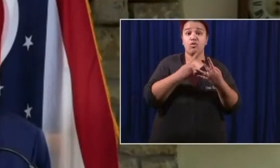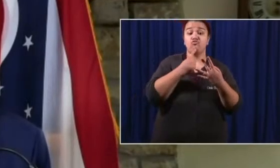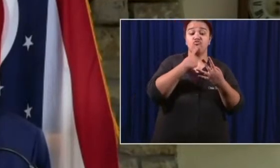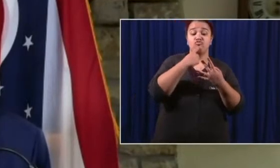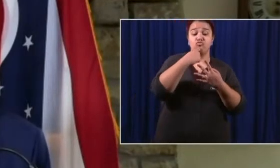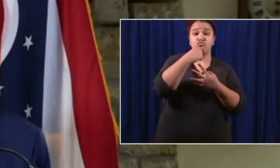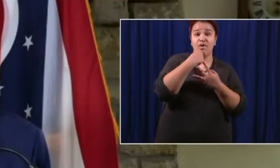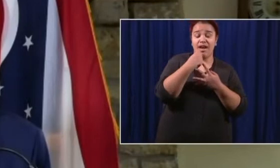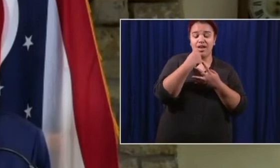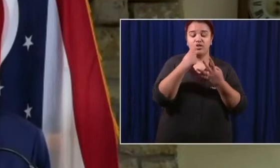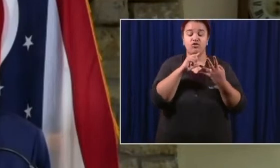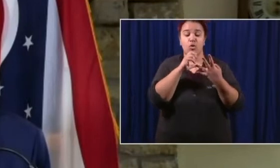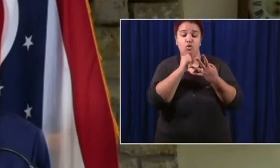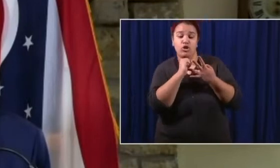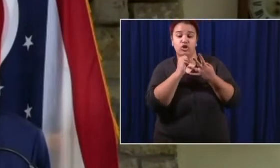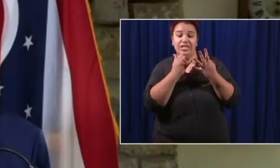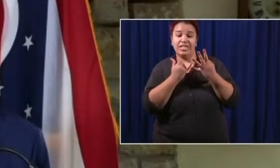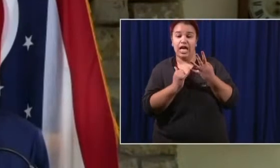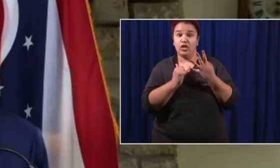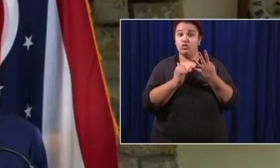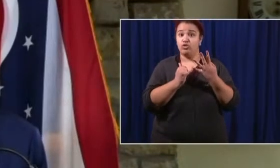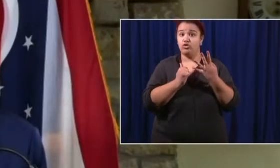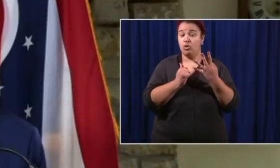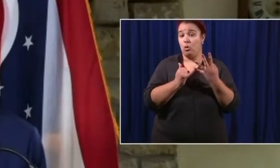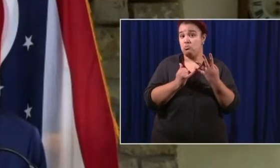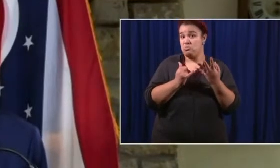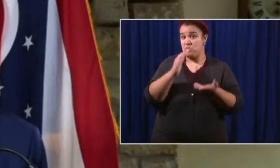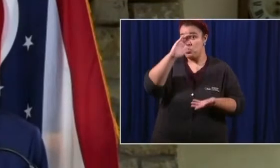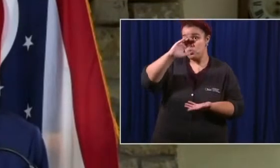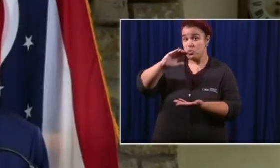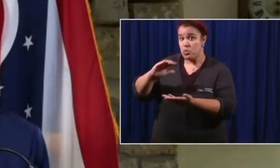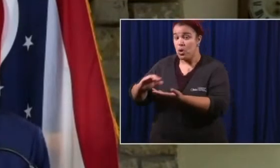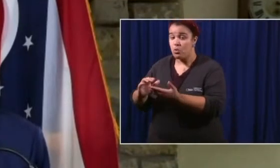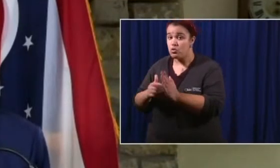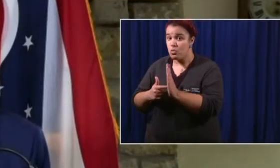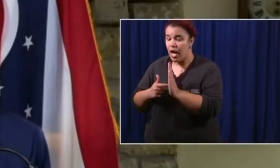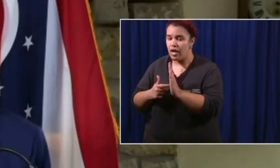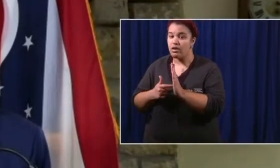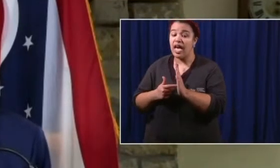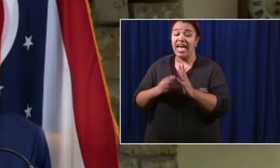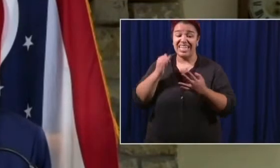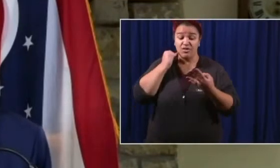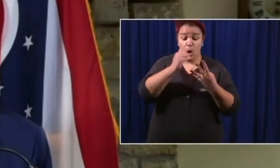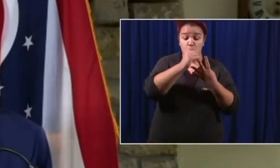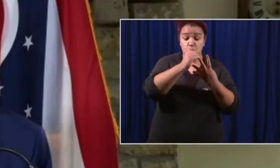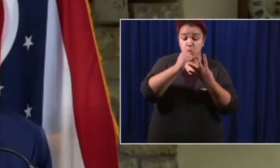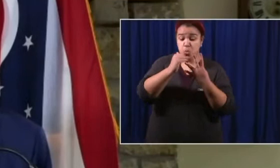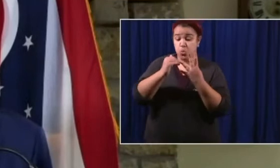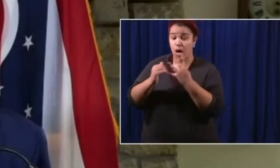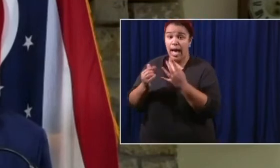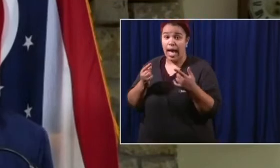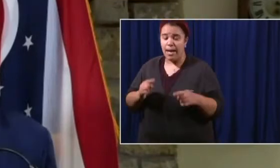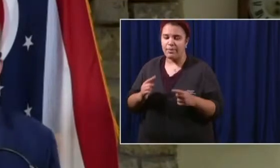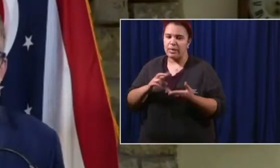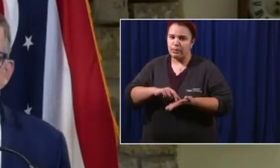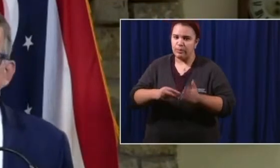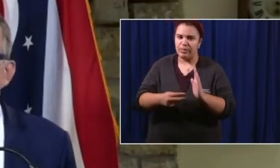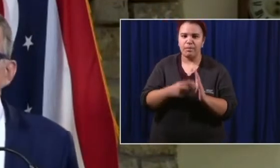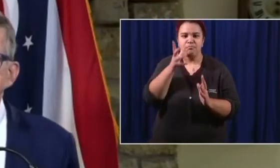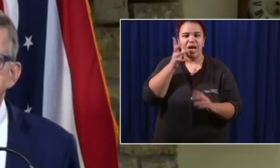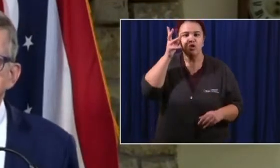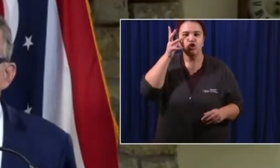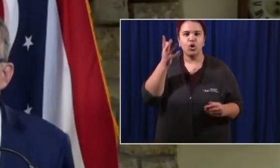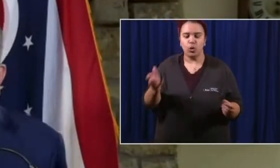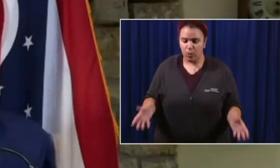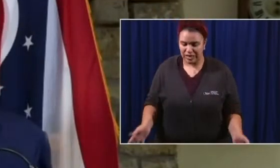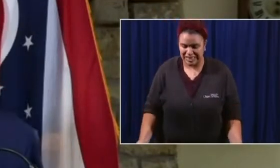to orange to yellow, parents are going to want to get their kids back into the classrooms. What's your take on this? What is the barometer